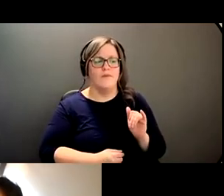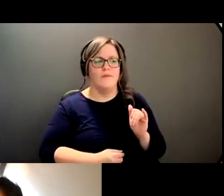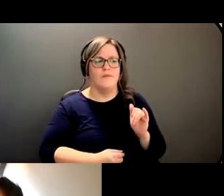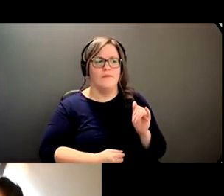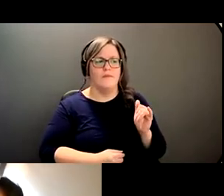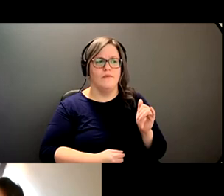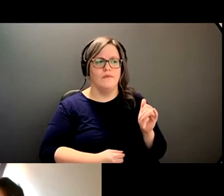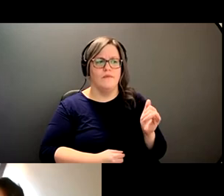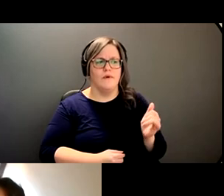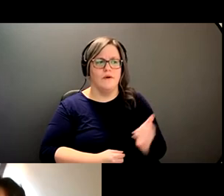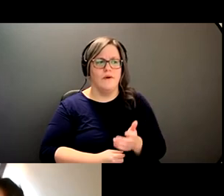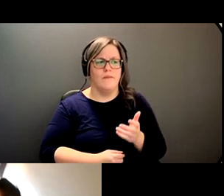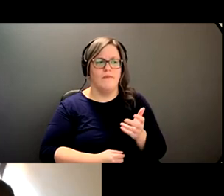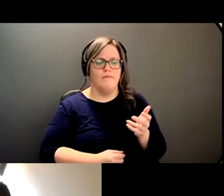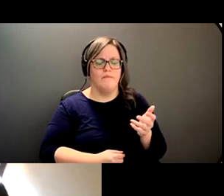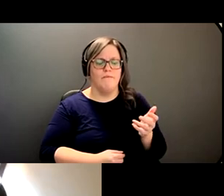I think,